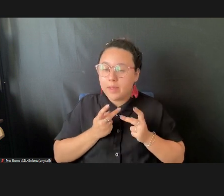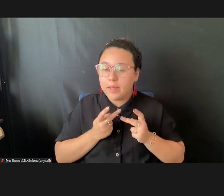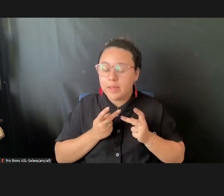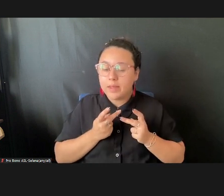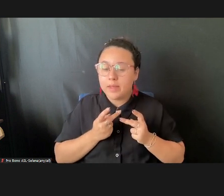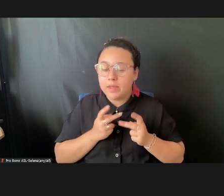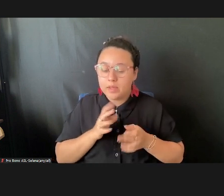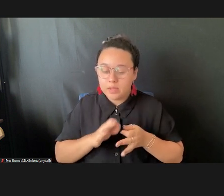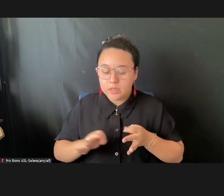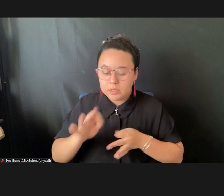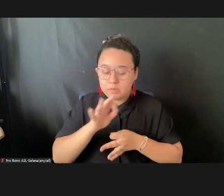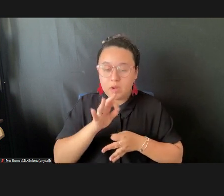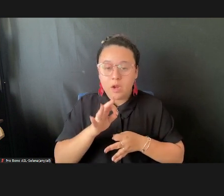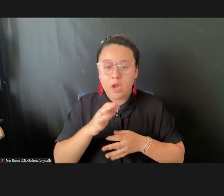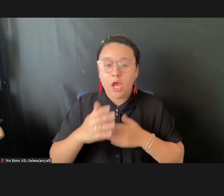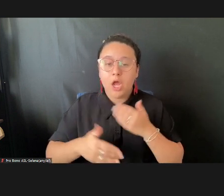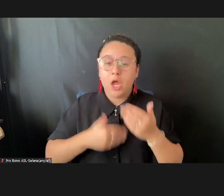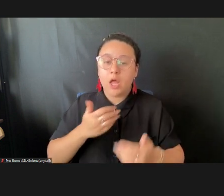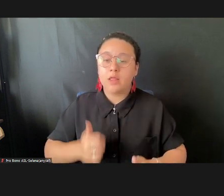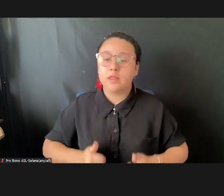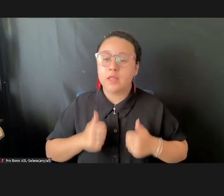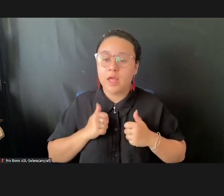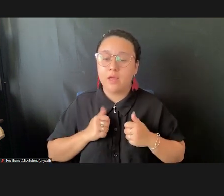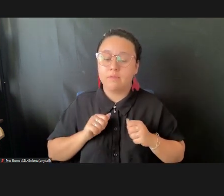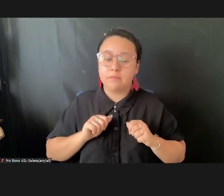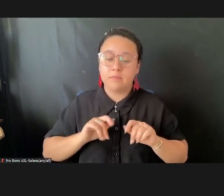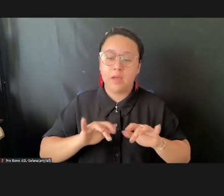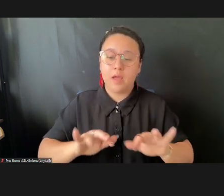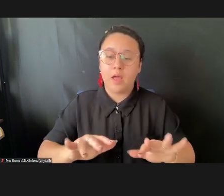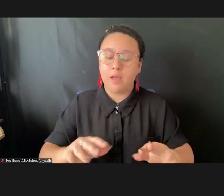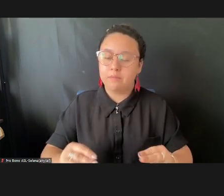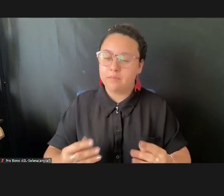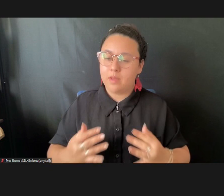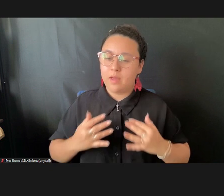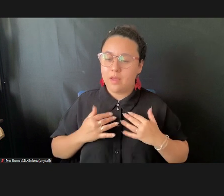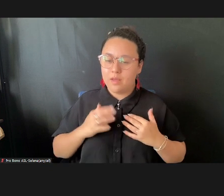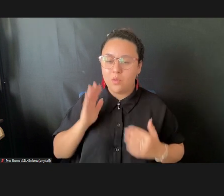you led your life will fulfill you throughout.